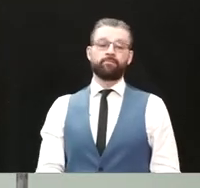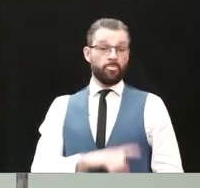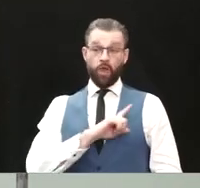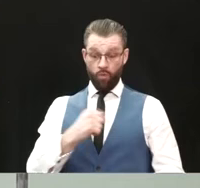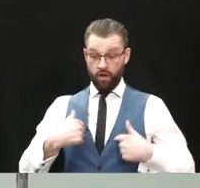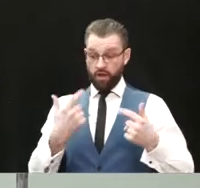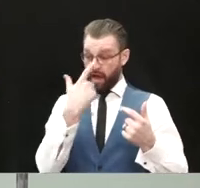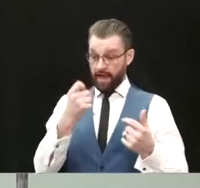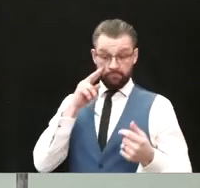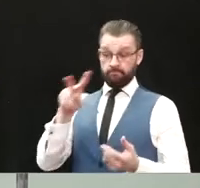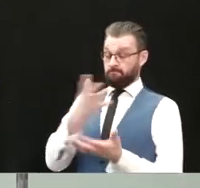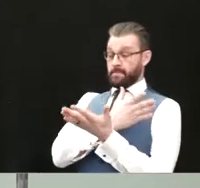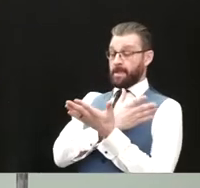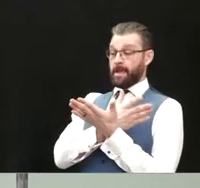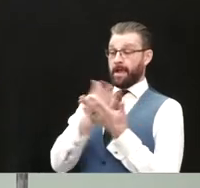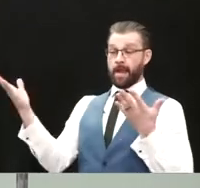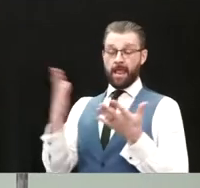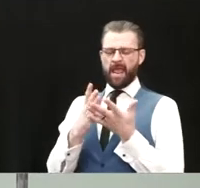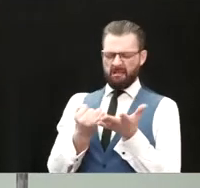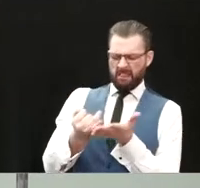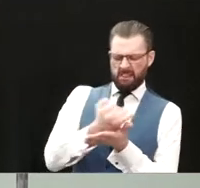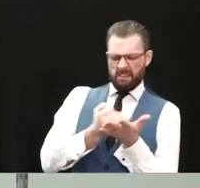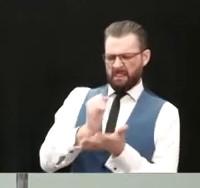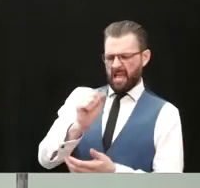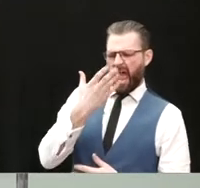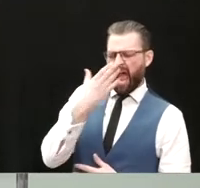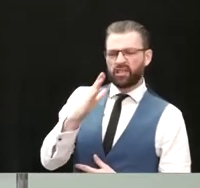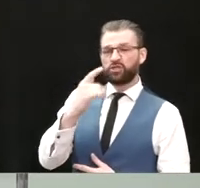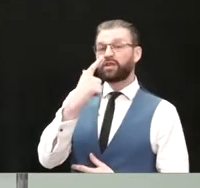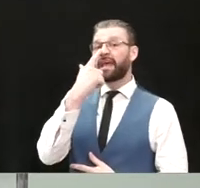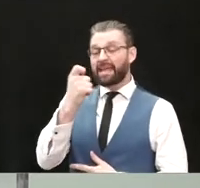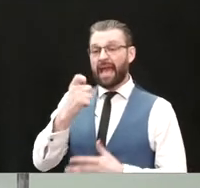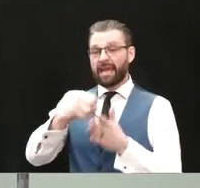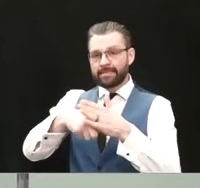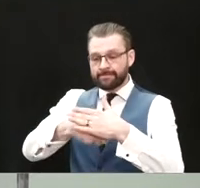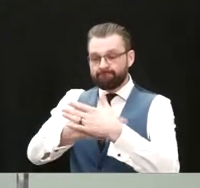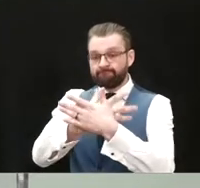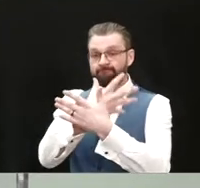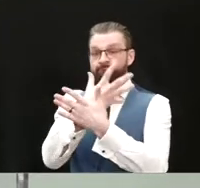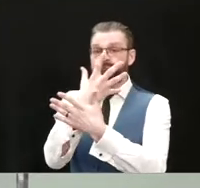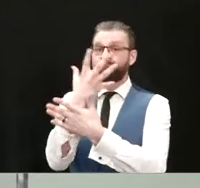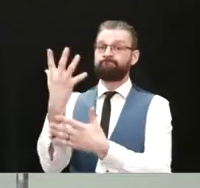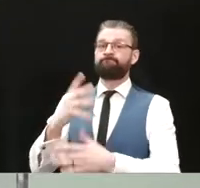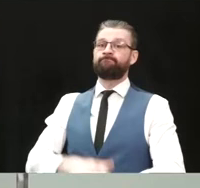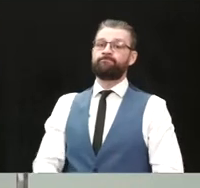can clearly see where such poisonous attitudes can lead if allowed to take